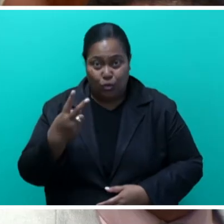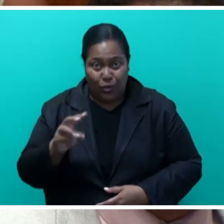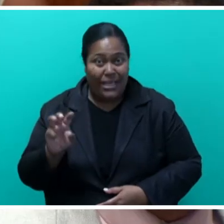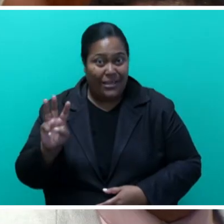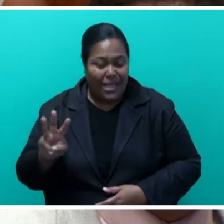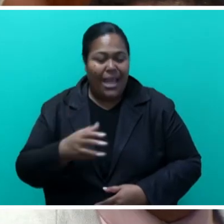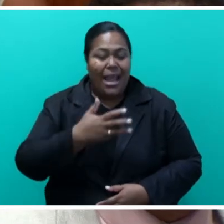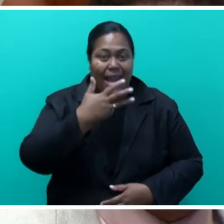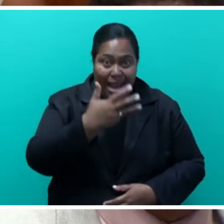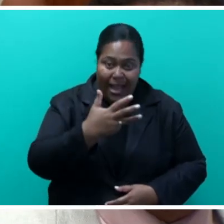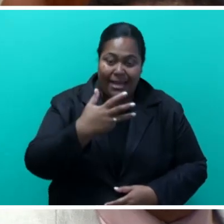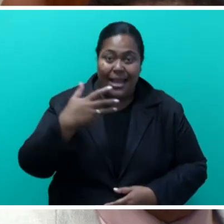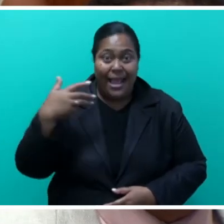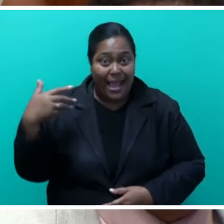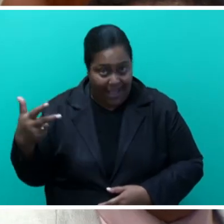9823,